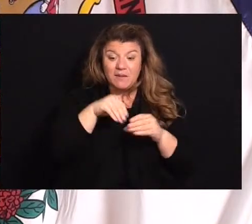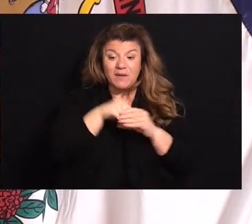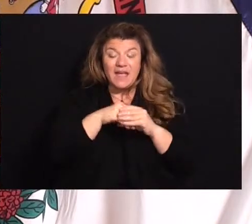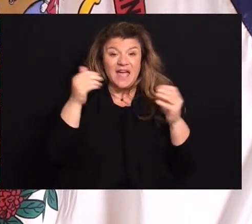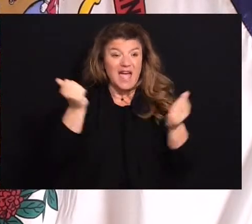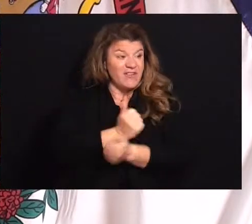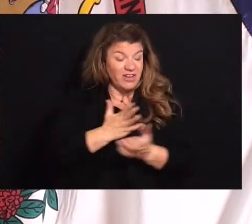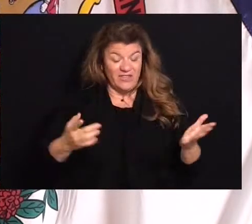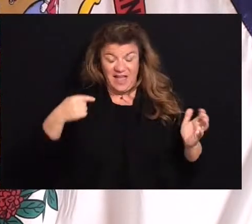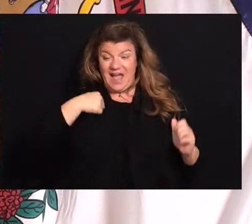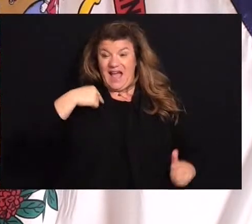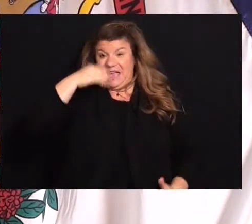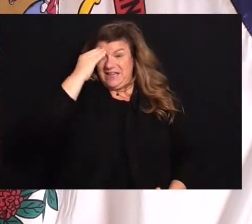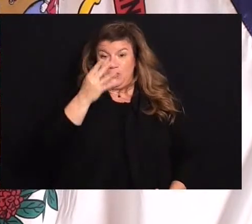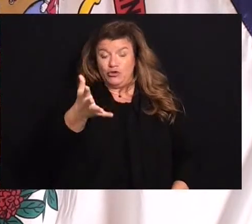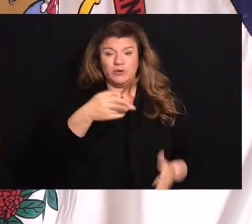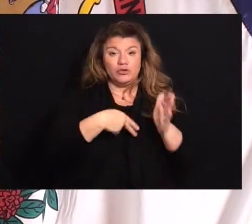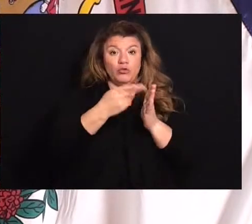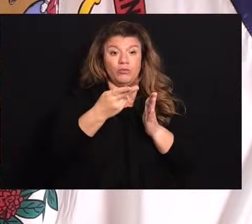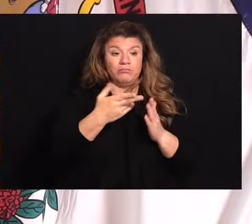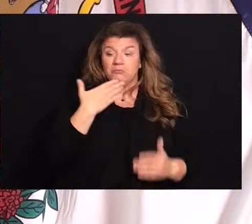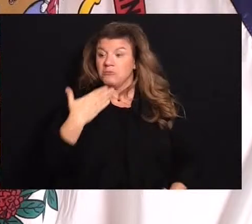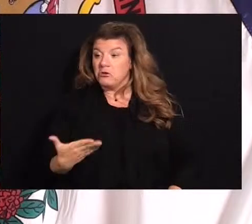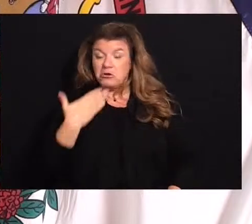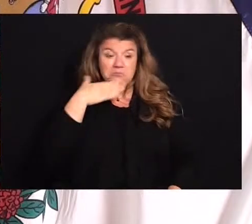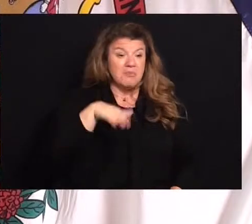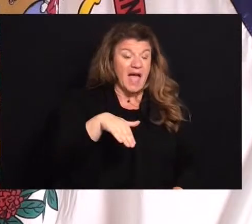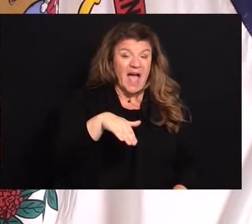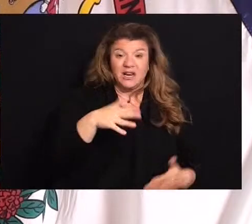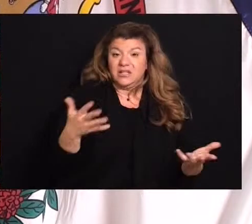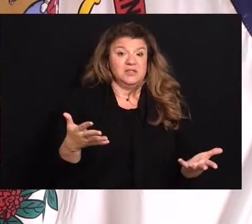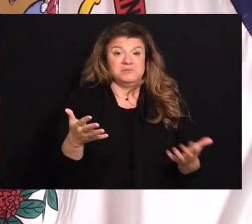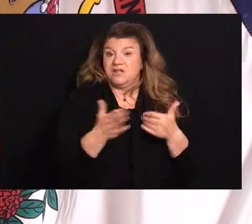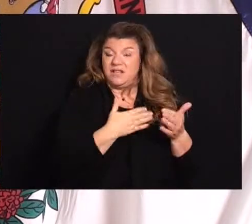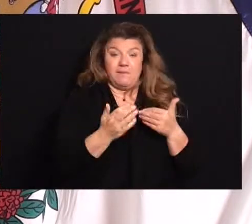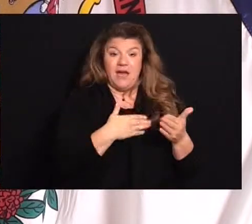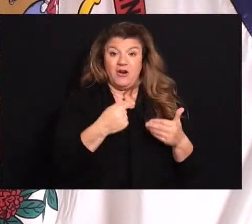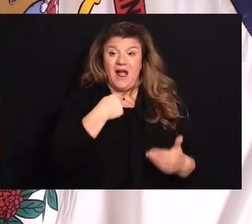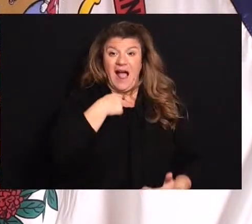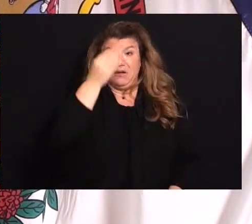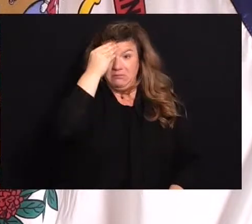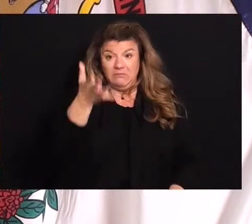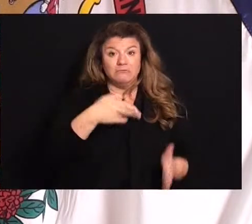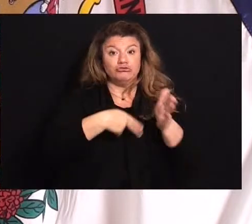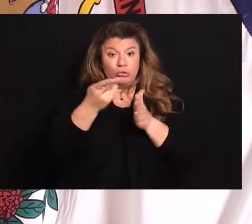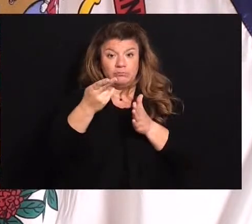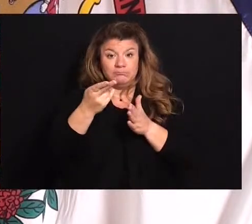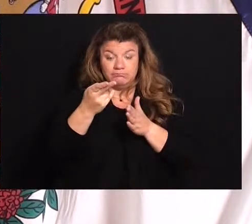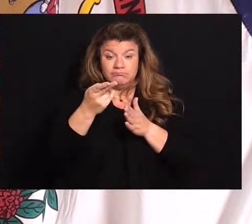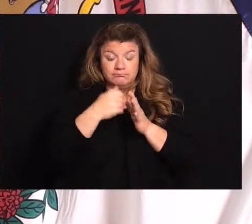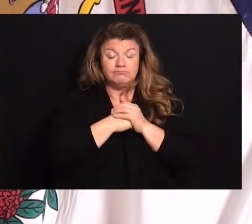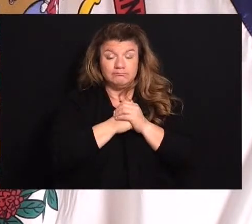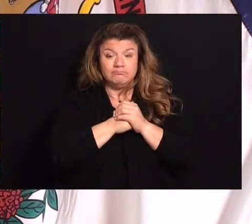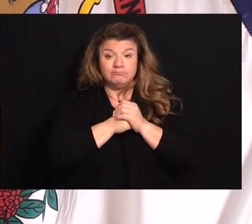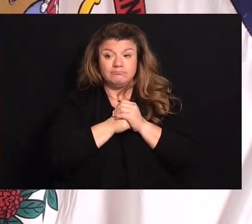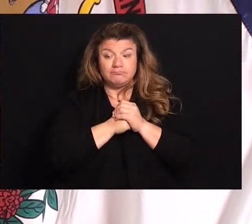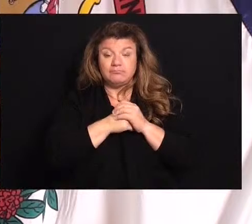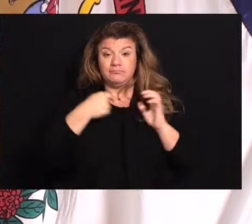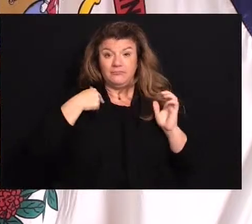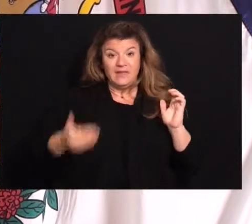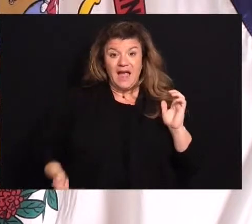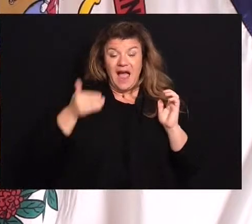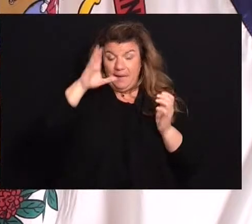tell you the truth. The good and the bad, I have told you absolutely the truth all the time. I believe, Jim